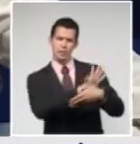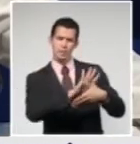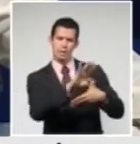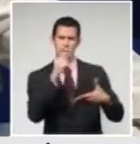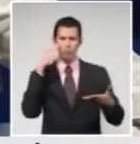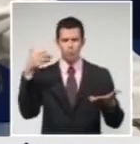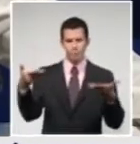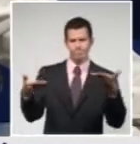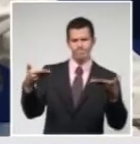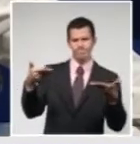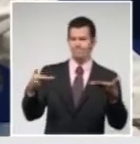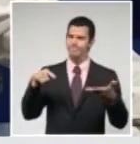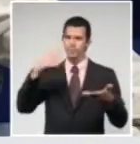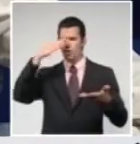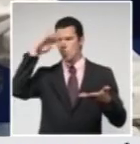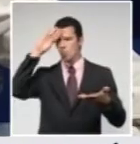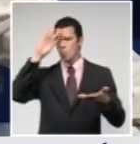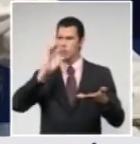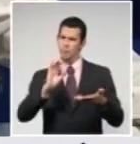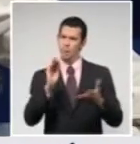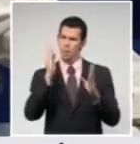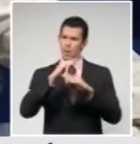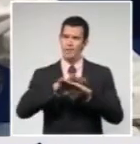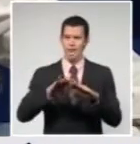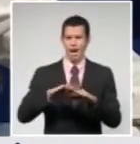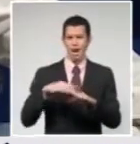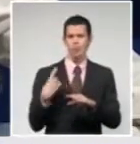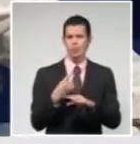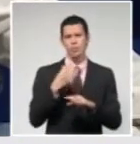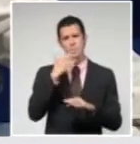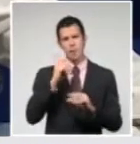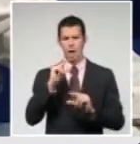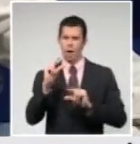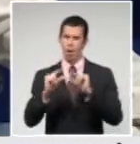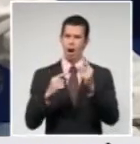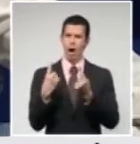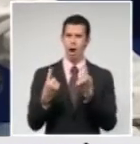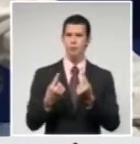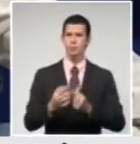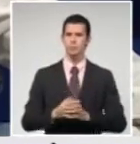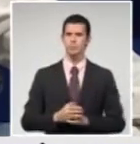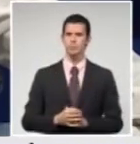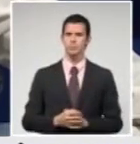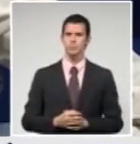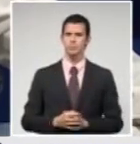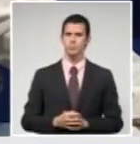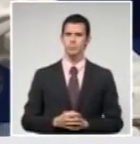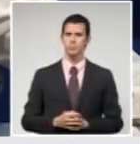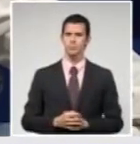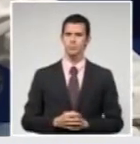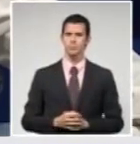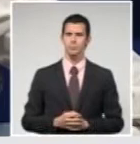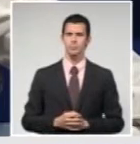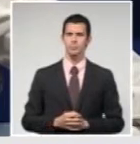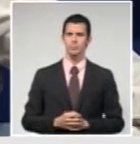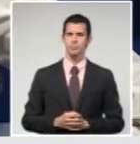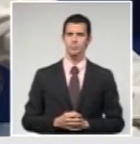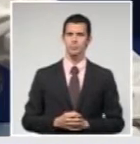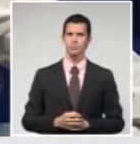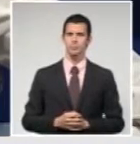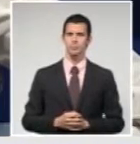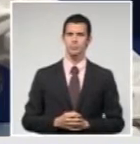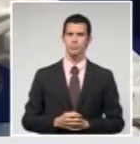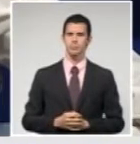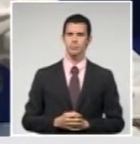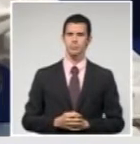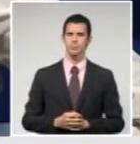I always mention, 2 people were evacuated at the start of the pandemic. Yesterday, 42